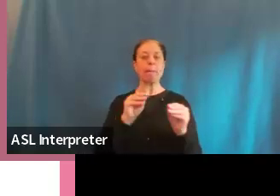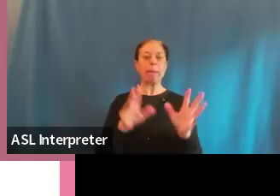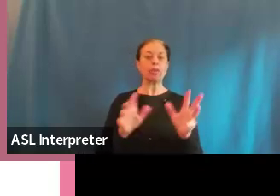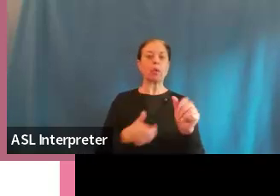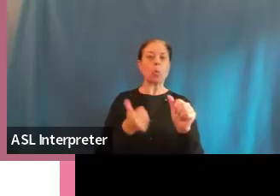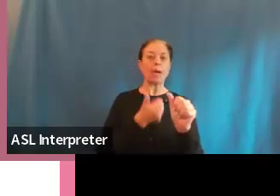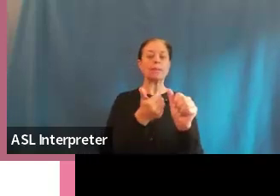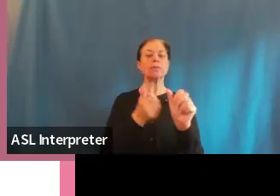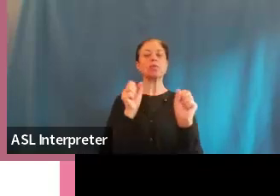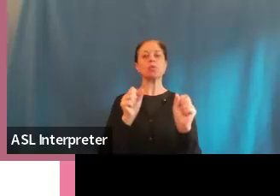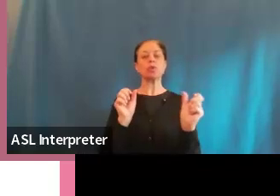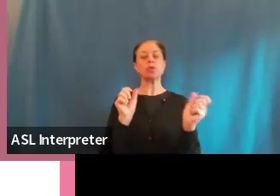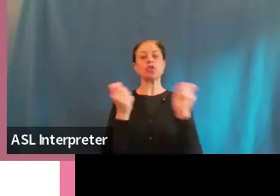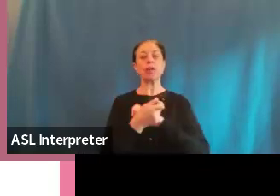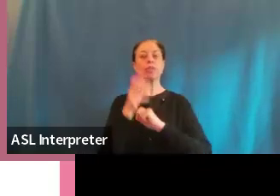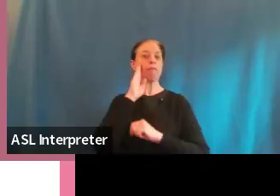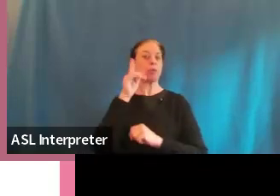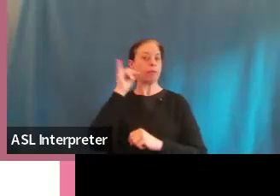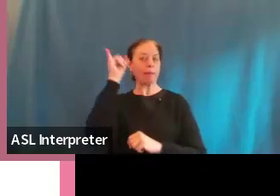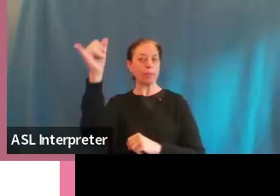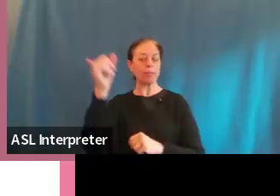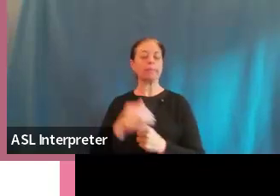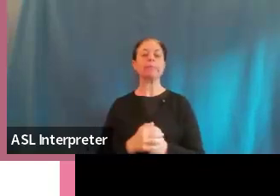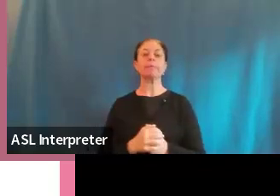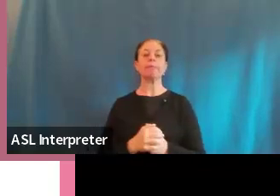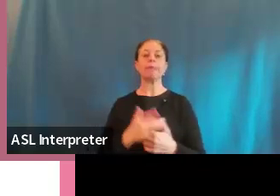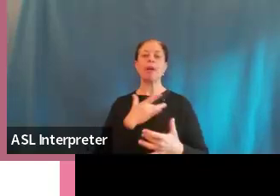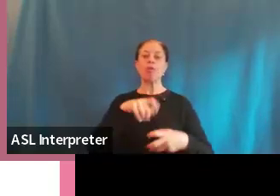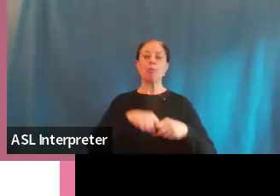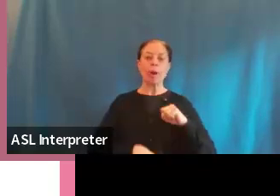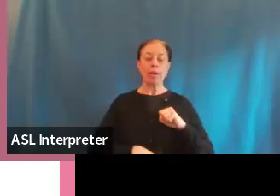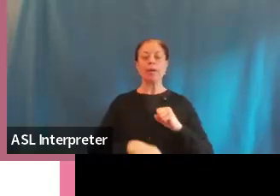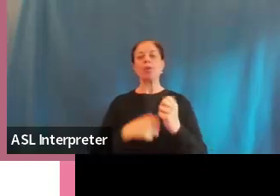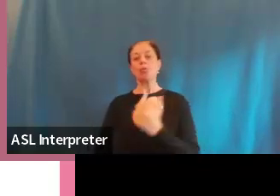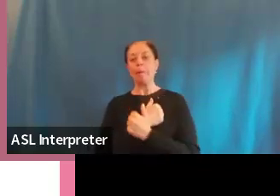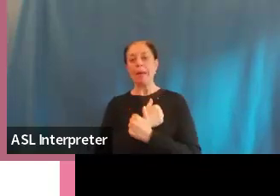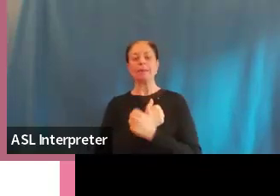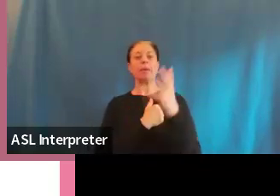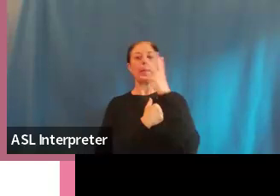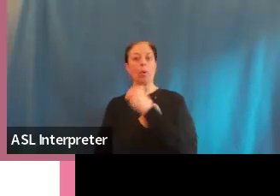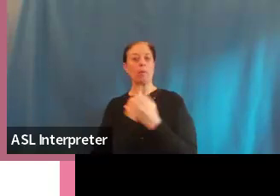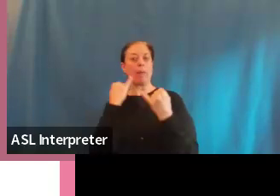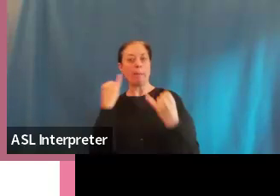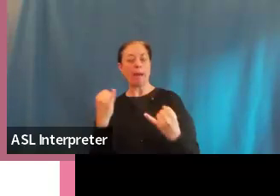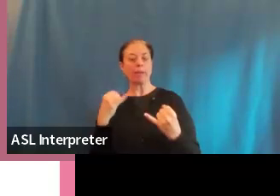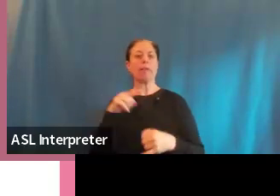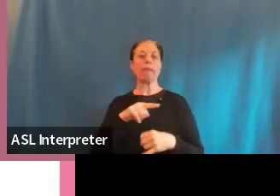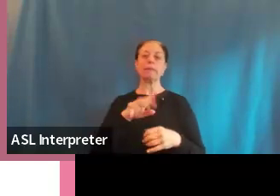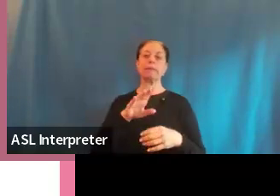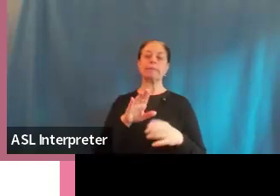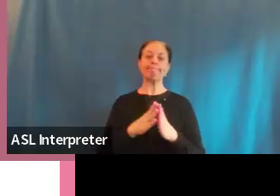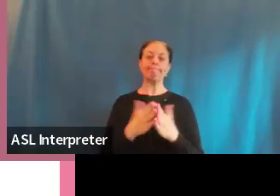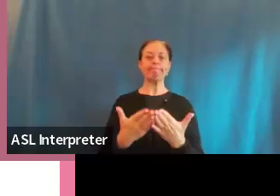quest that could change their futures forever. Heartbreaking, romantic, and beautifully imagined, this sweeping